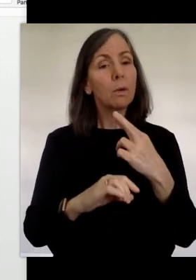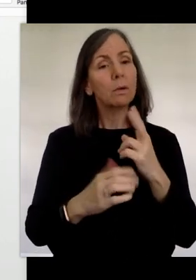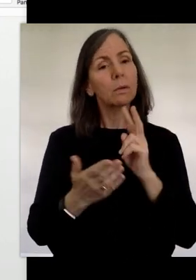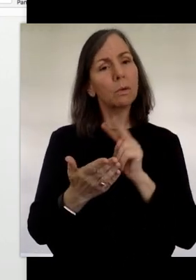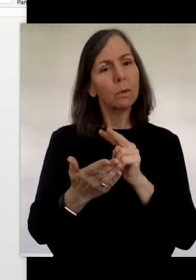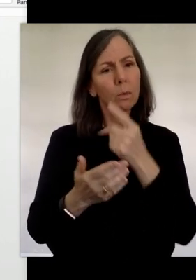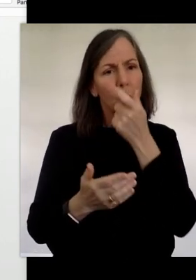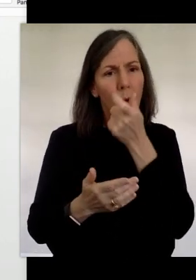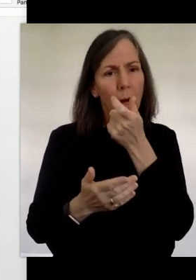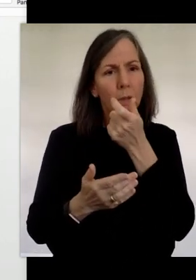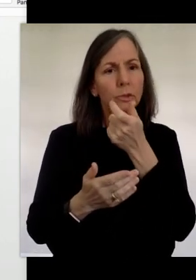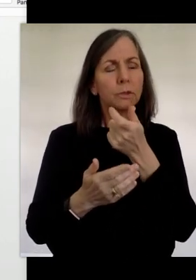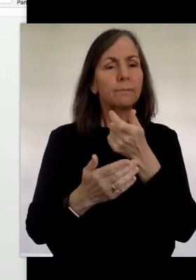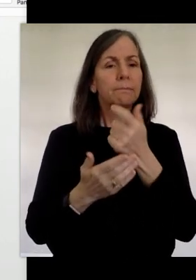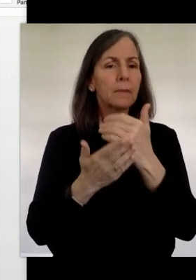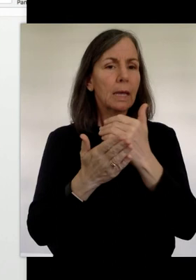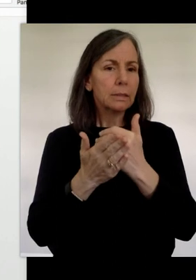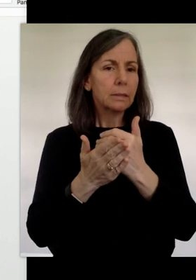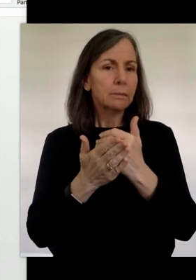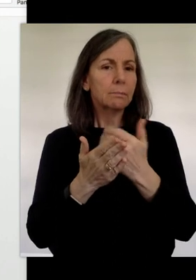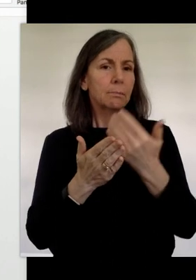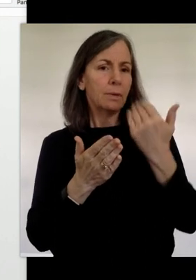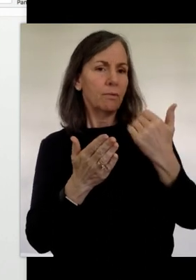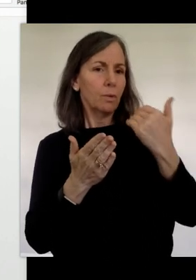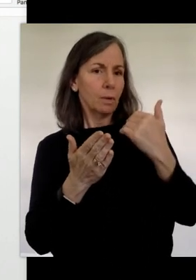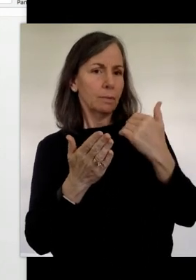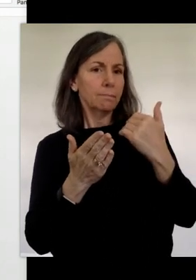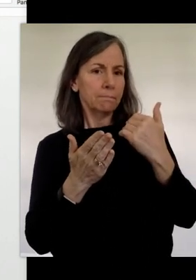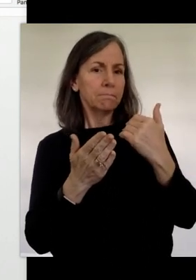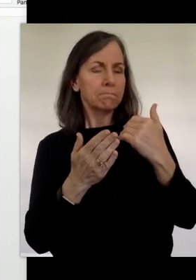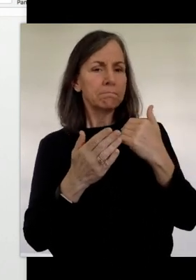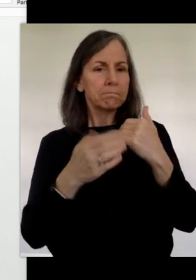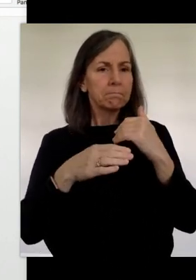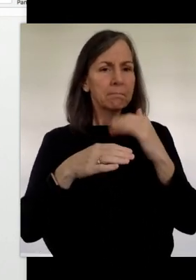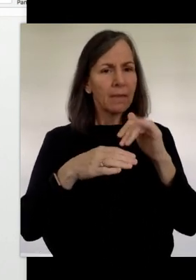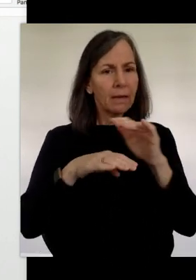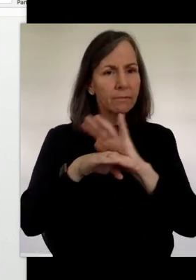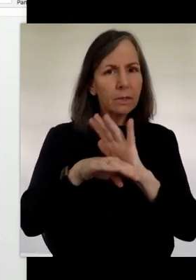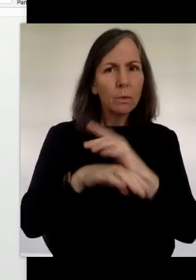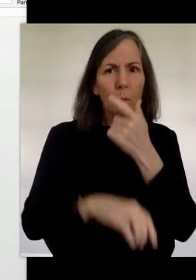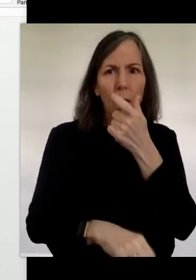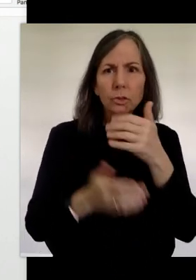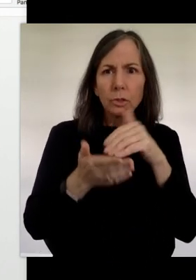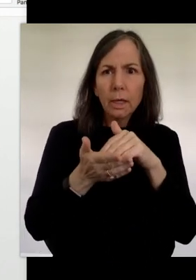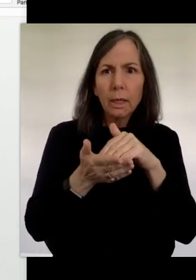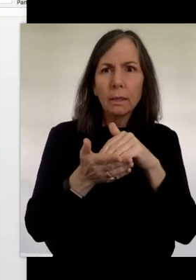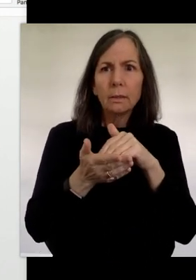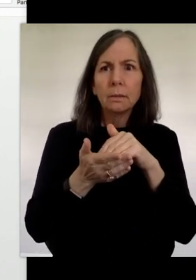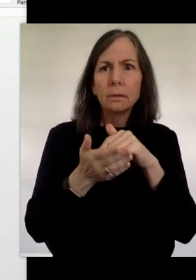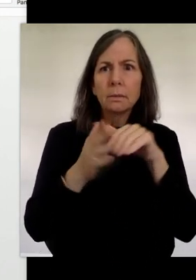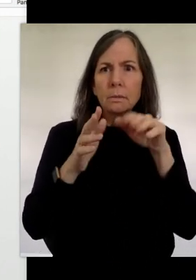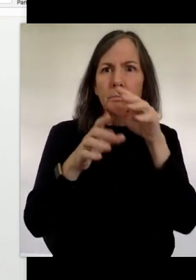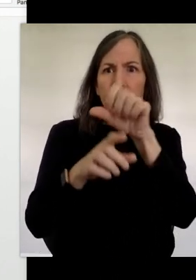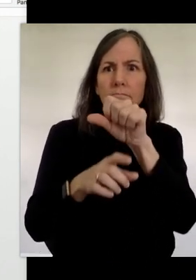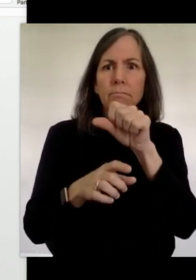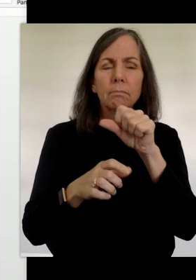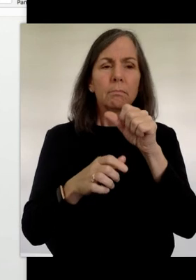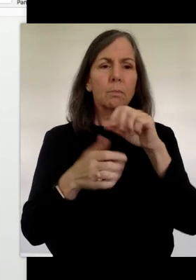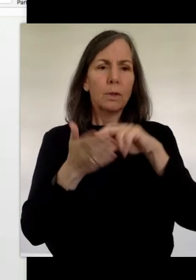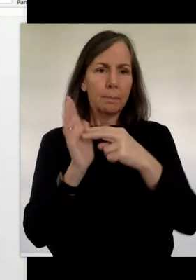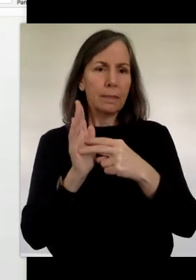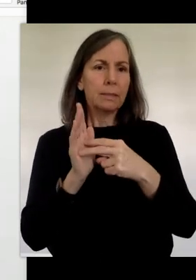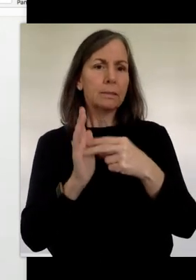last lesson where I go through another example of Punnett squares and submit both the one I did